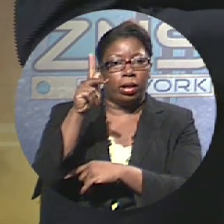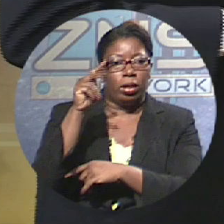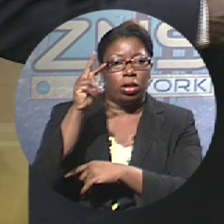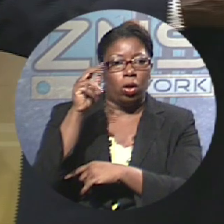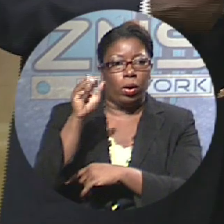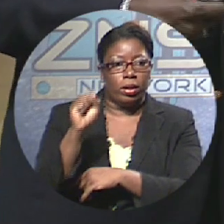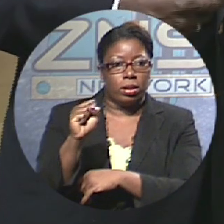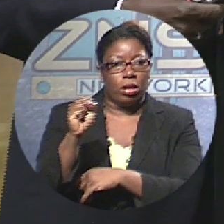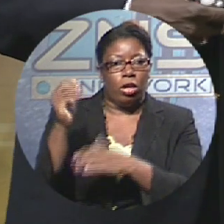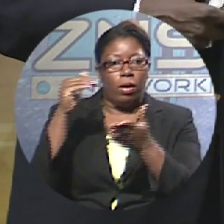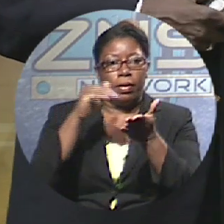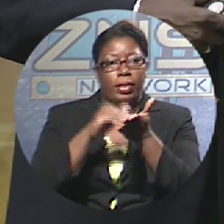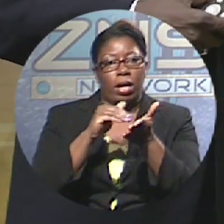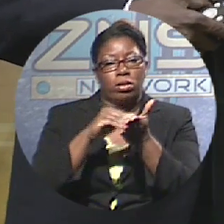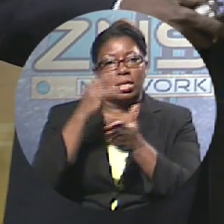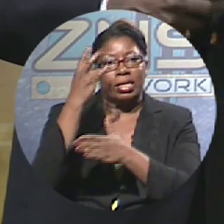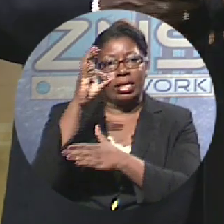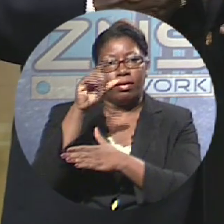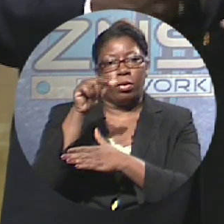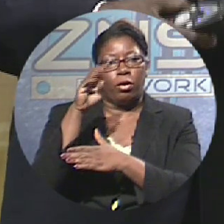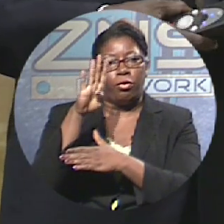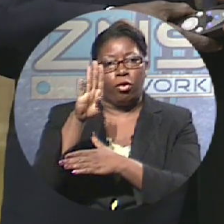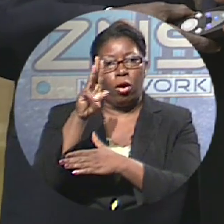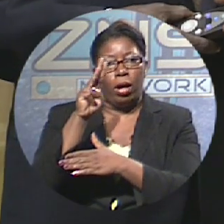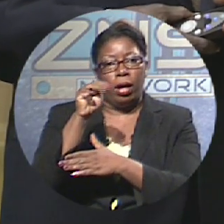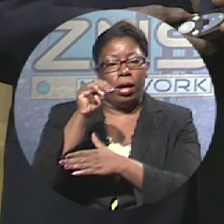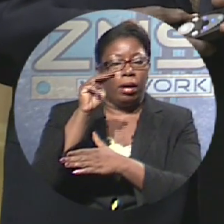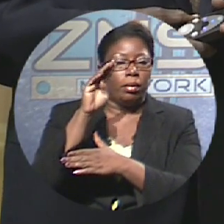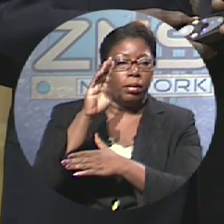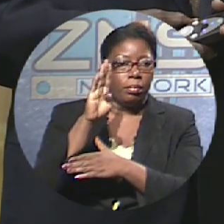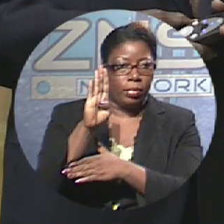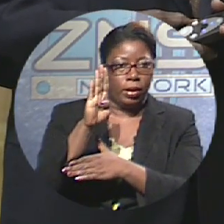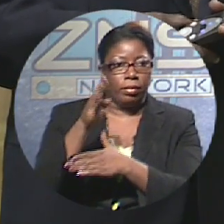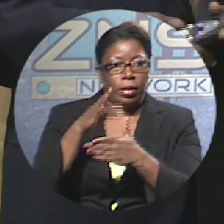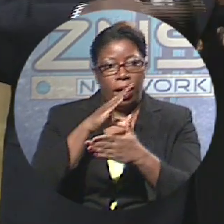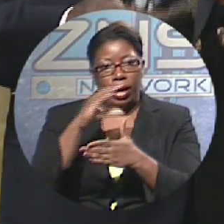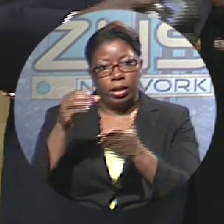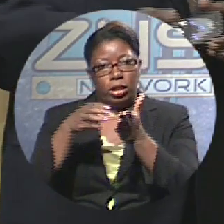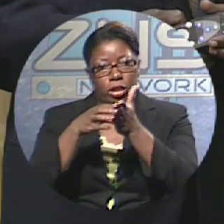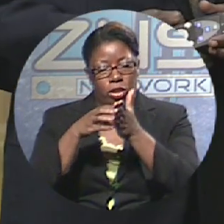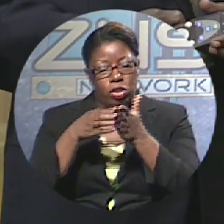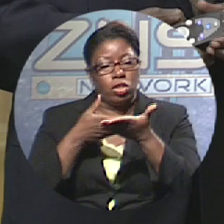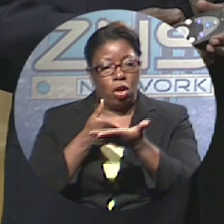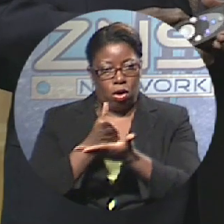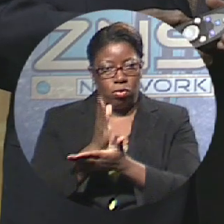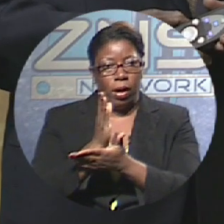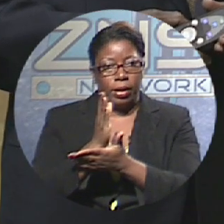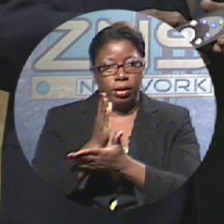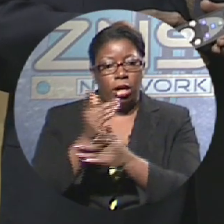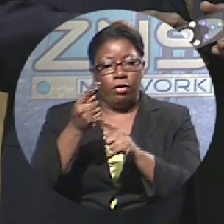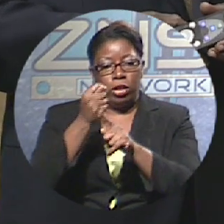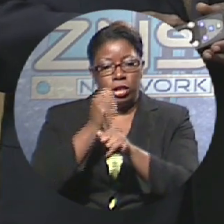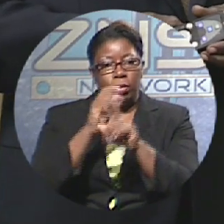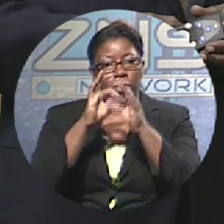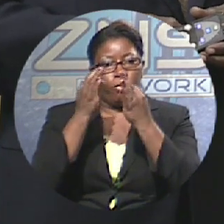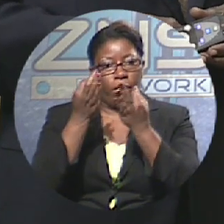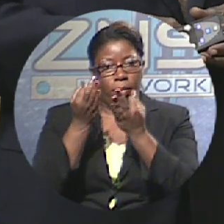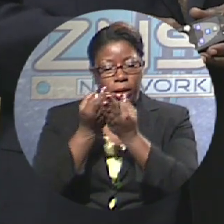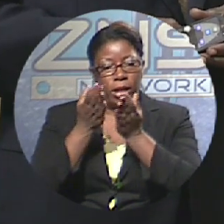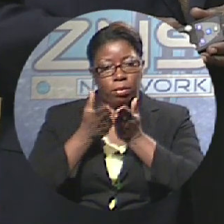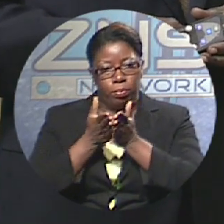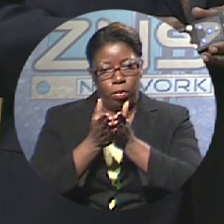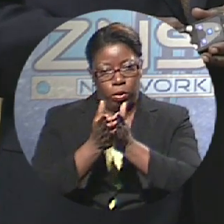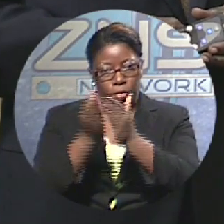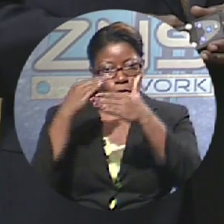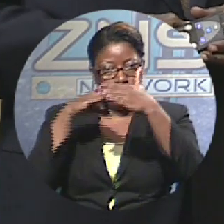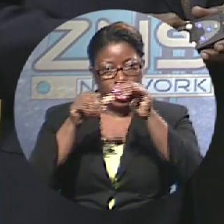pressure 1,017.4 millibars, at 30.04 inches, and it is rising. But stay tuned. Temperatures around the family violence, travel, and